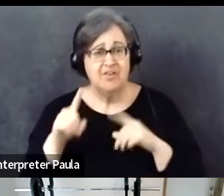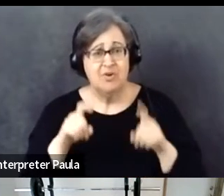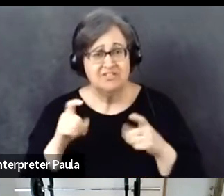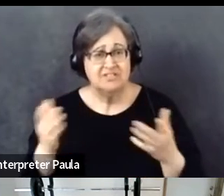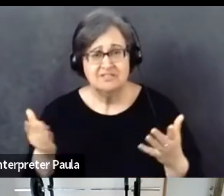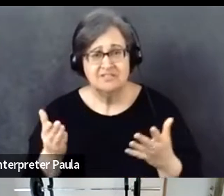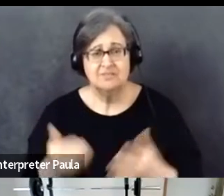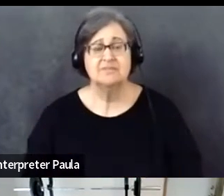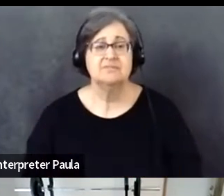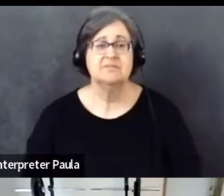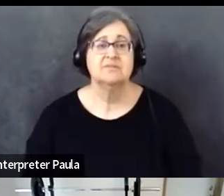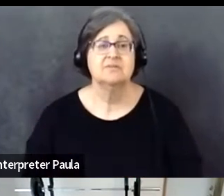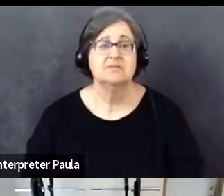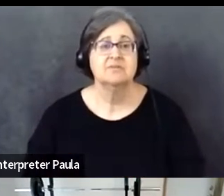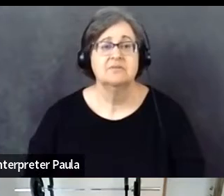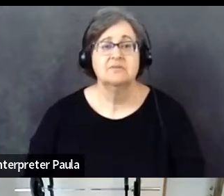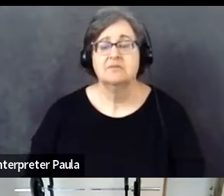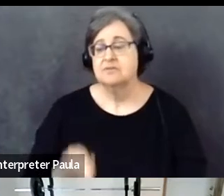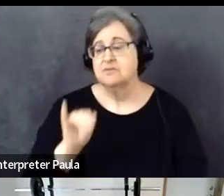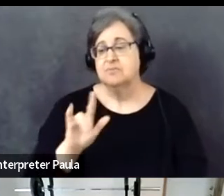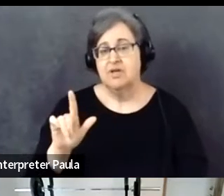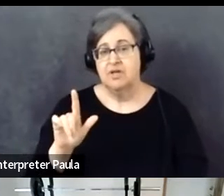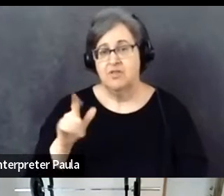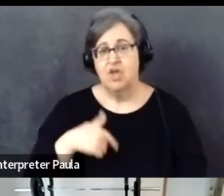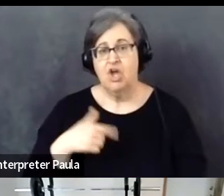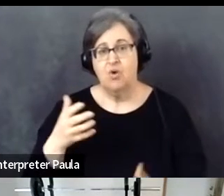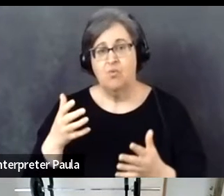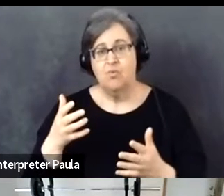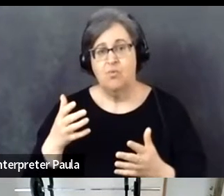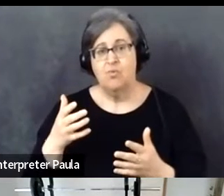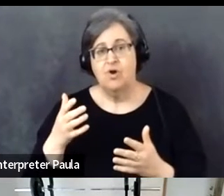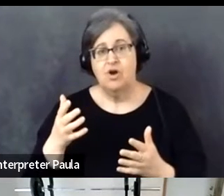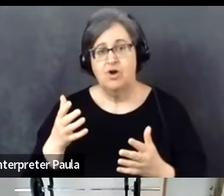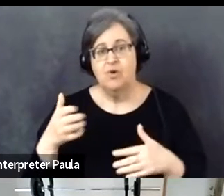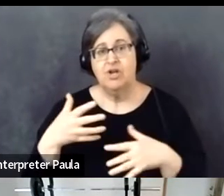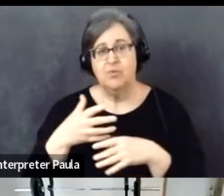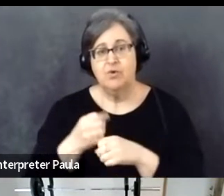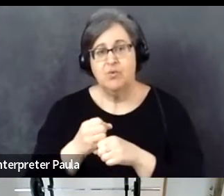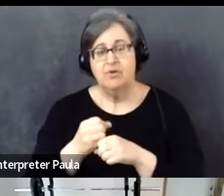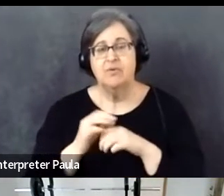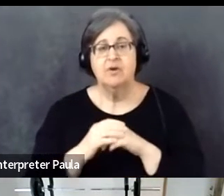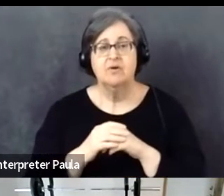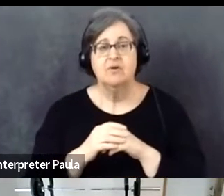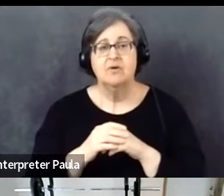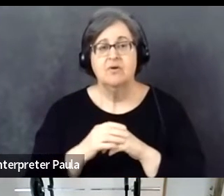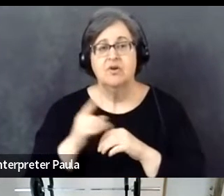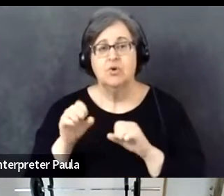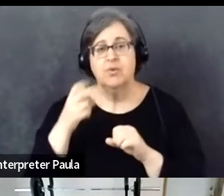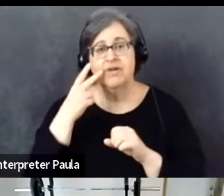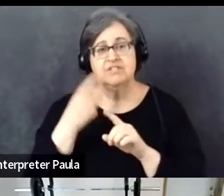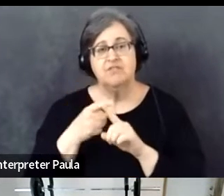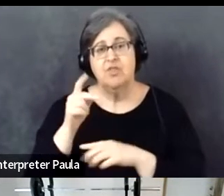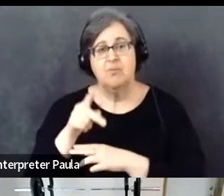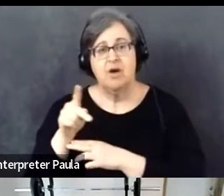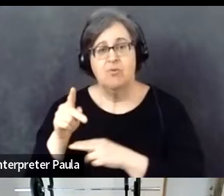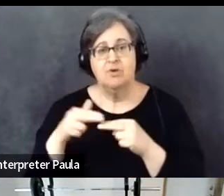Well, I think that I just want to do, I know I do a recap on this all the time, is that you can see from that PowerPoint,